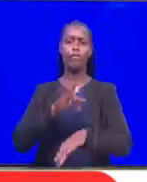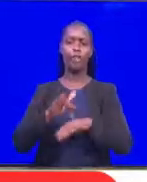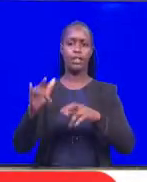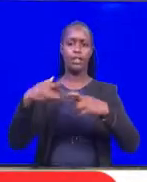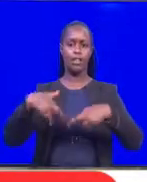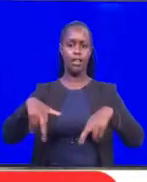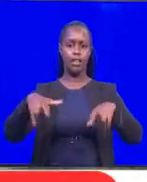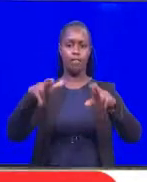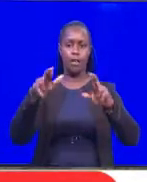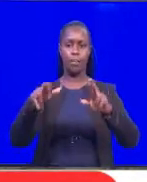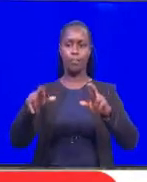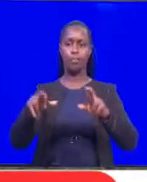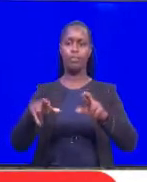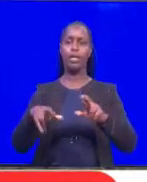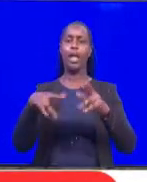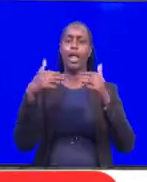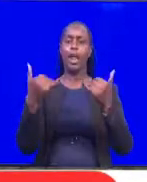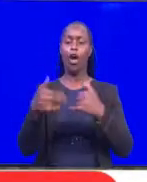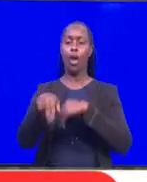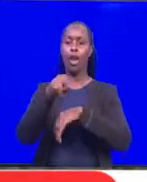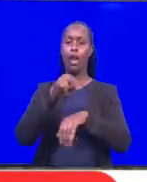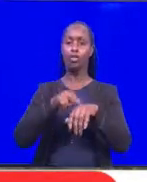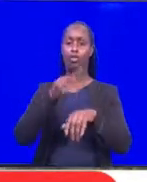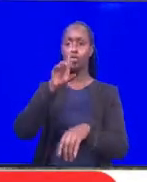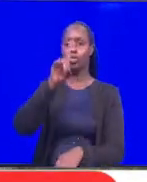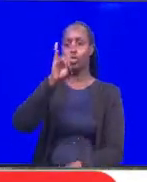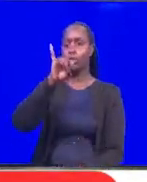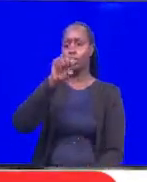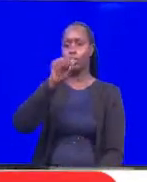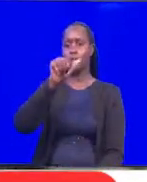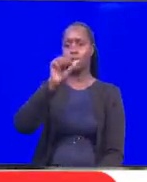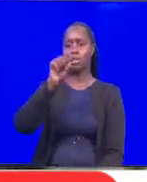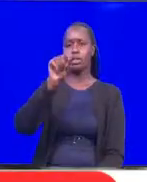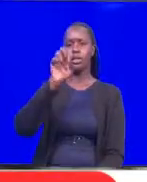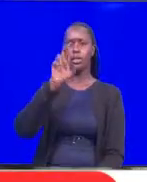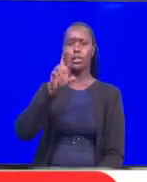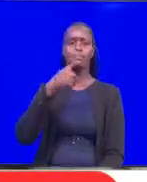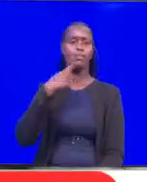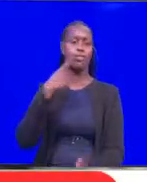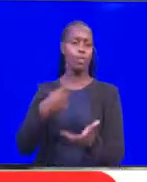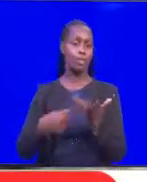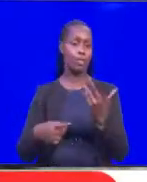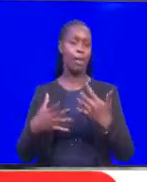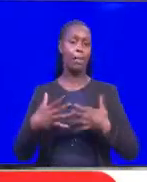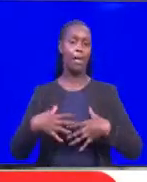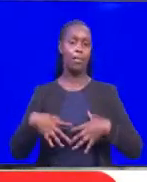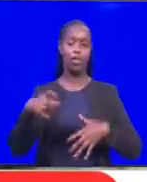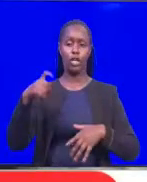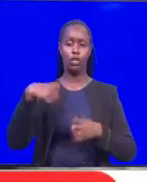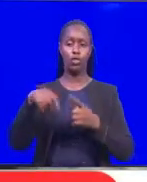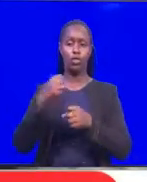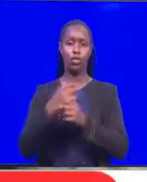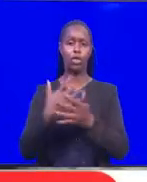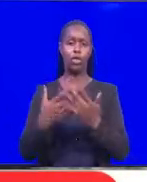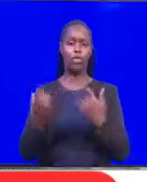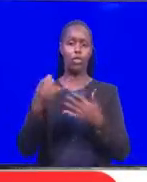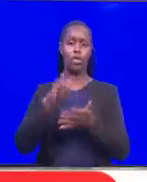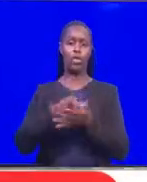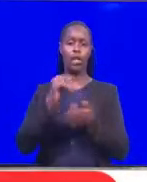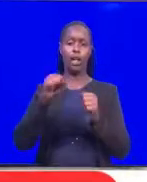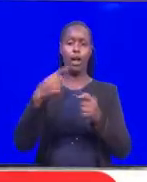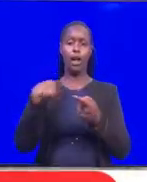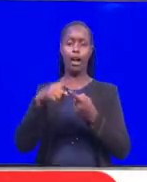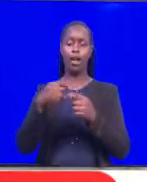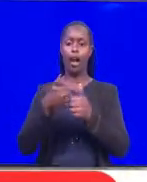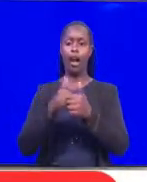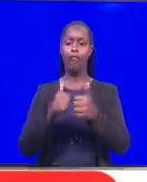hand, the National Disaster Management Unit has also issued precautions that people can take to avoid flood-related incidents. Through their